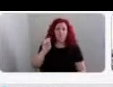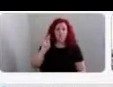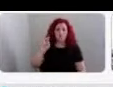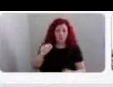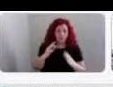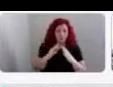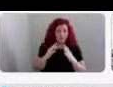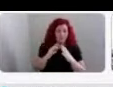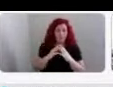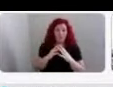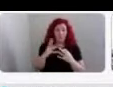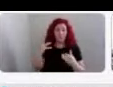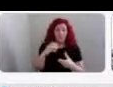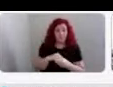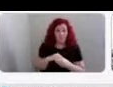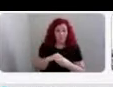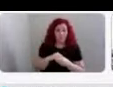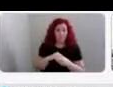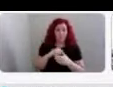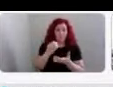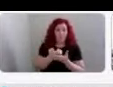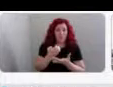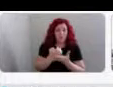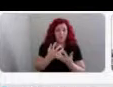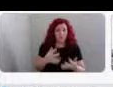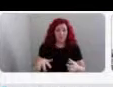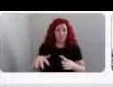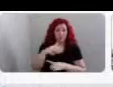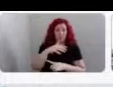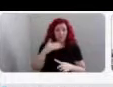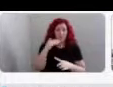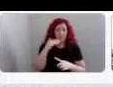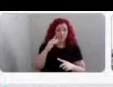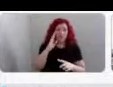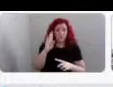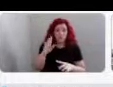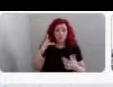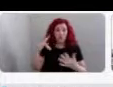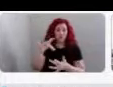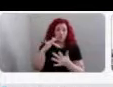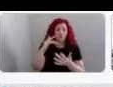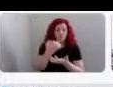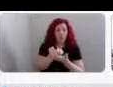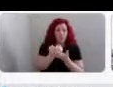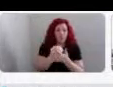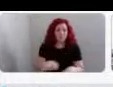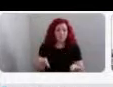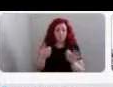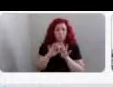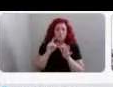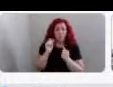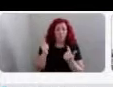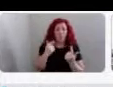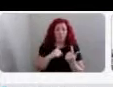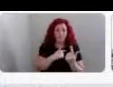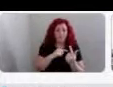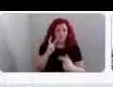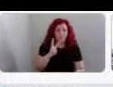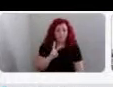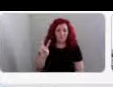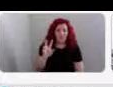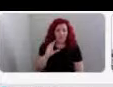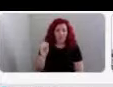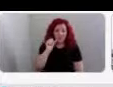environment that is critical to our future our tourist economies are critically important to all of us in the verde valley and